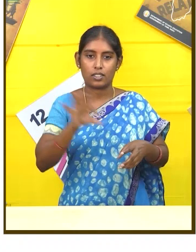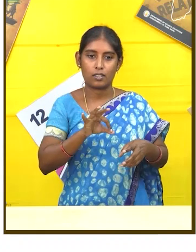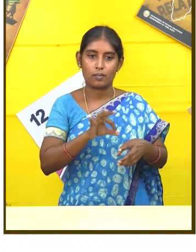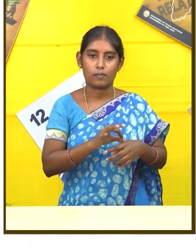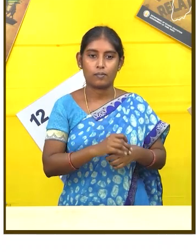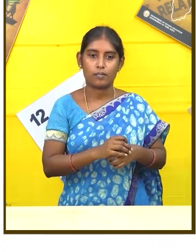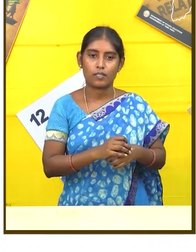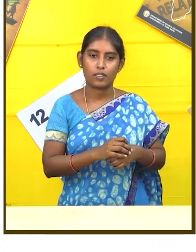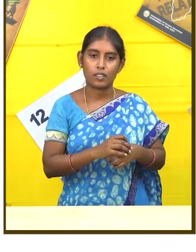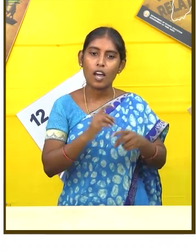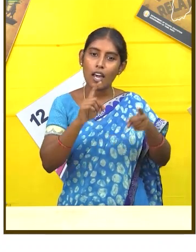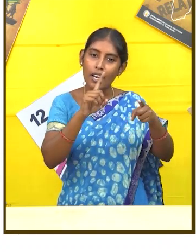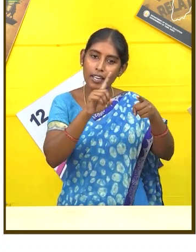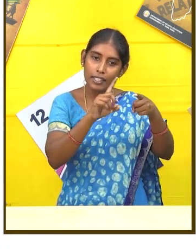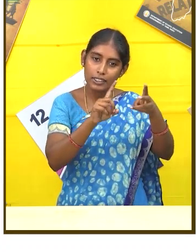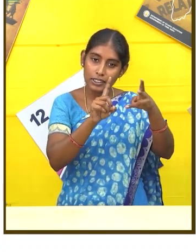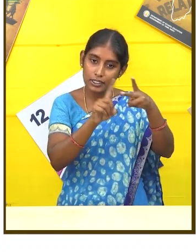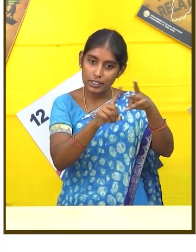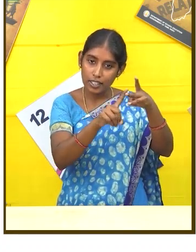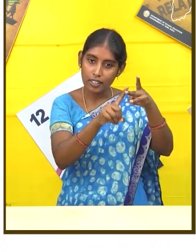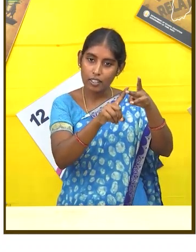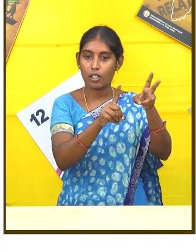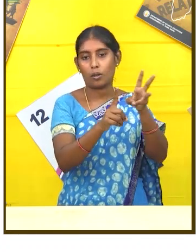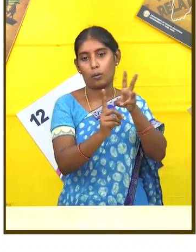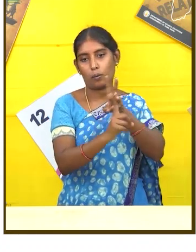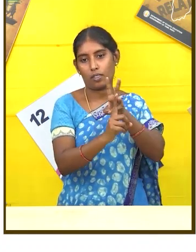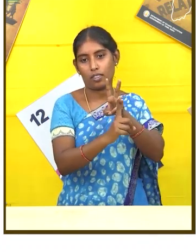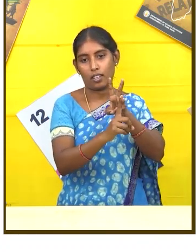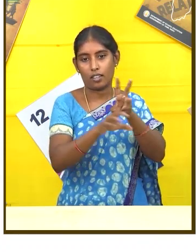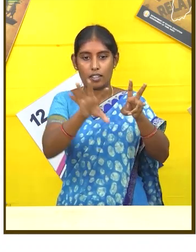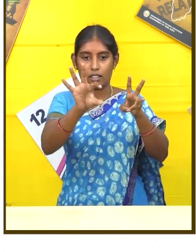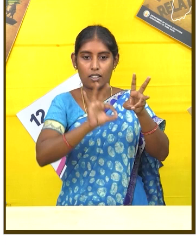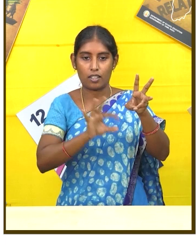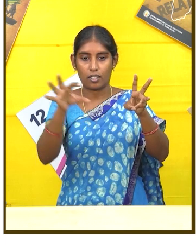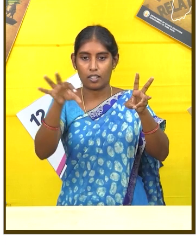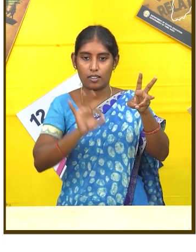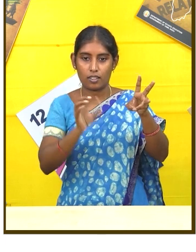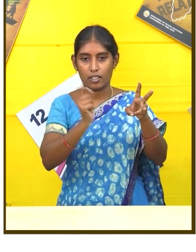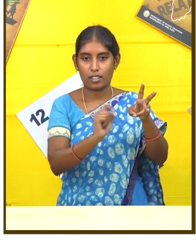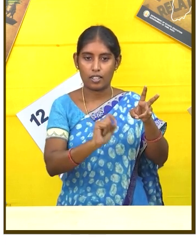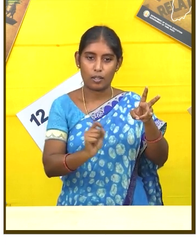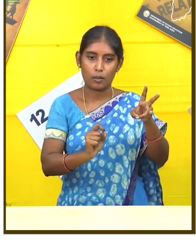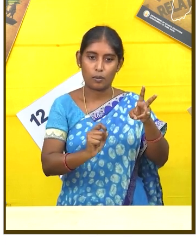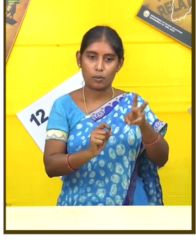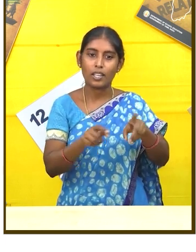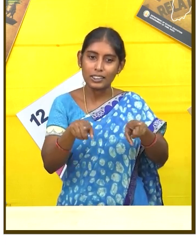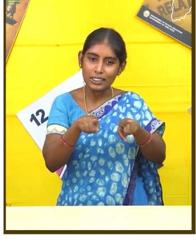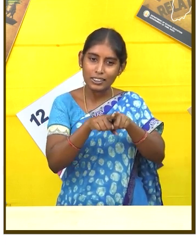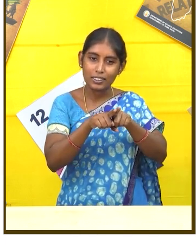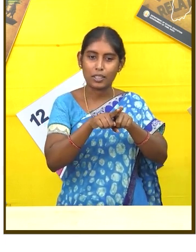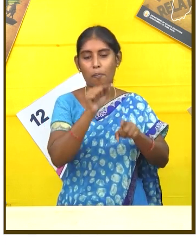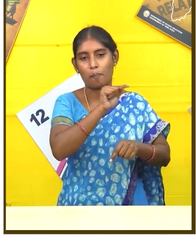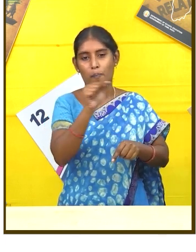equations and then we should cancel the z, because first two equations we took it and cancelled